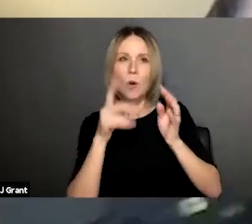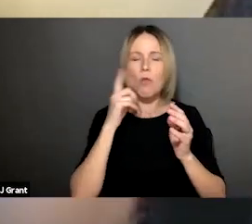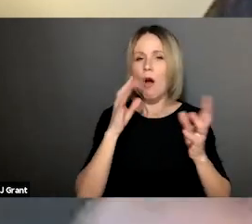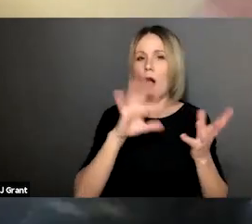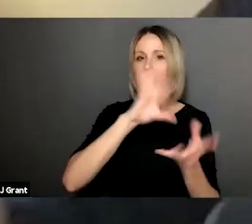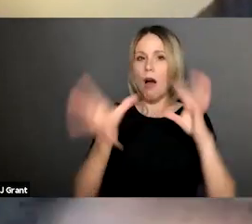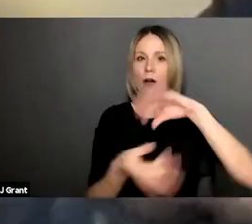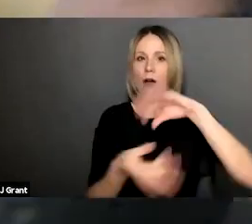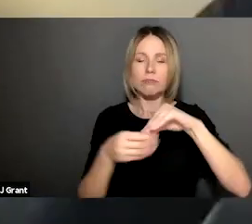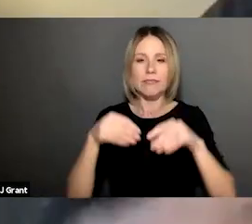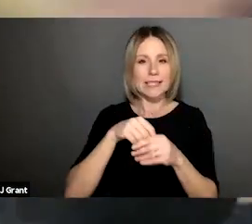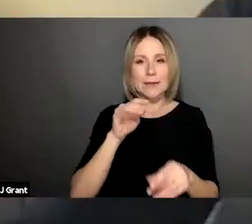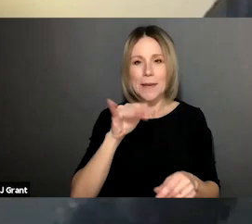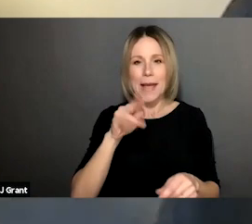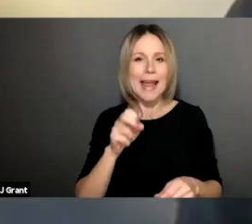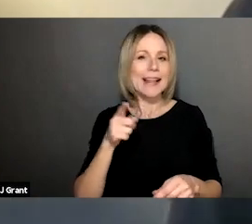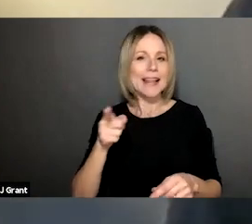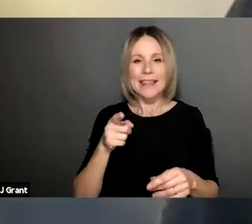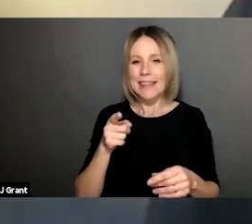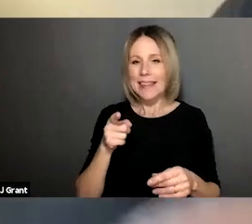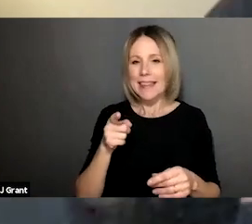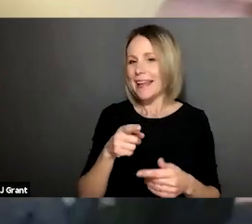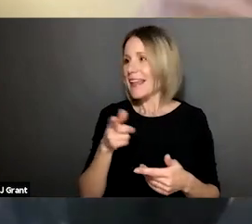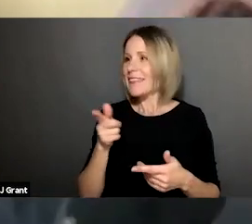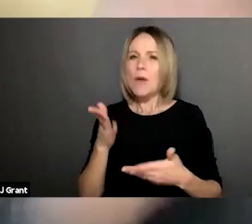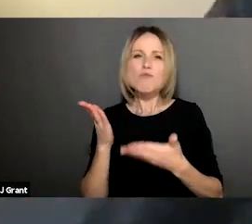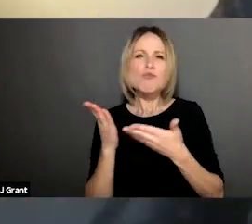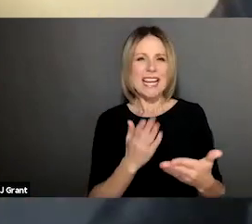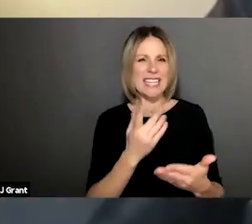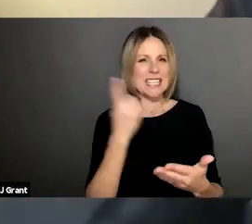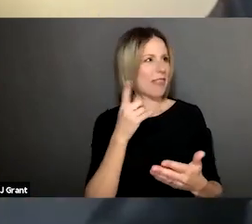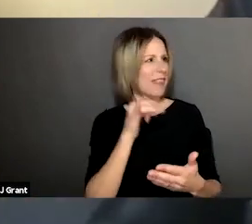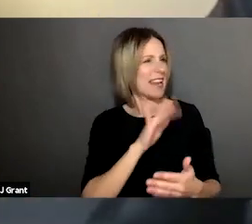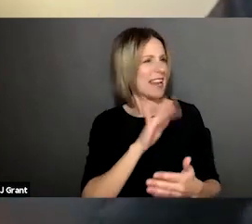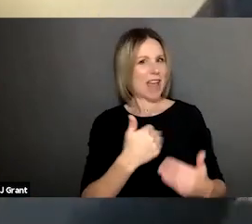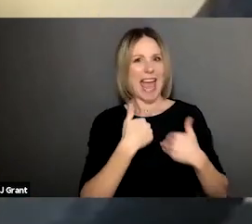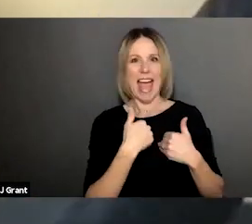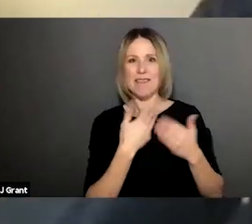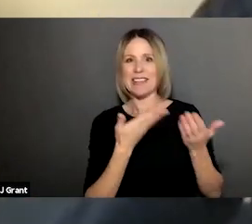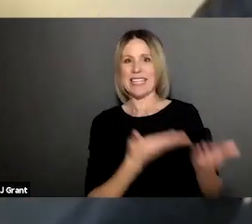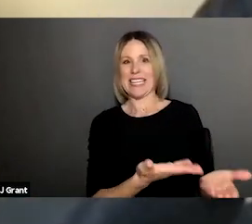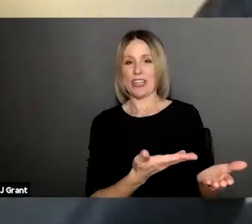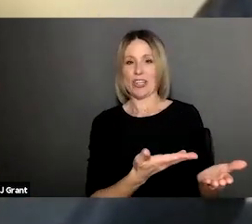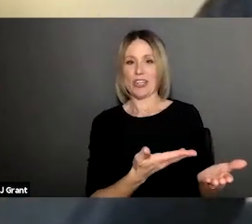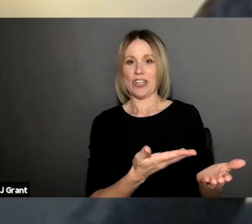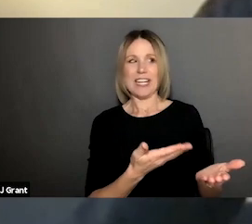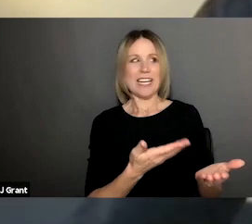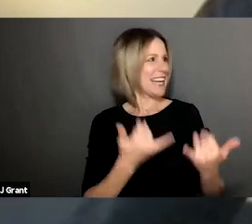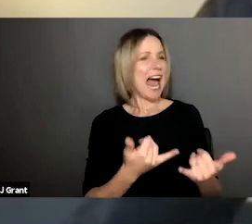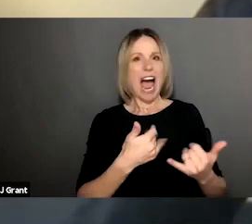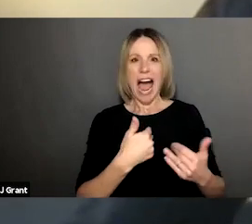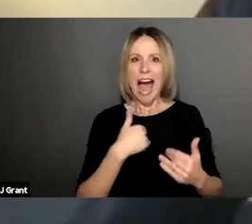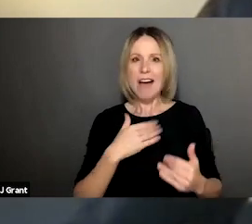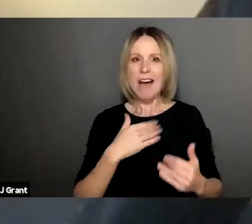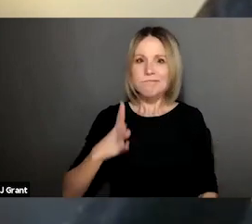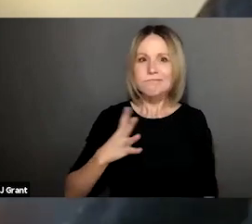the Sondheim lyric about there's a hat where there never was a hat. There's a cocktail Mary where there was never a cocktail Mary. Like right.